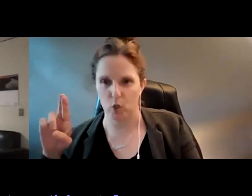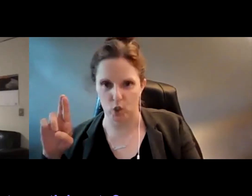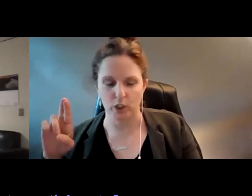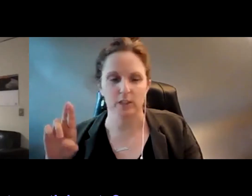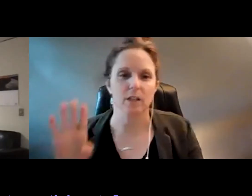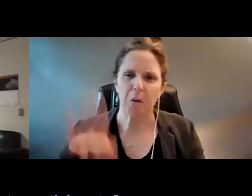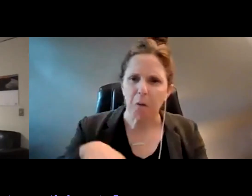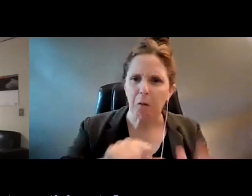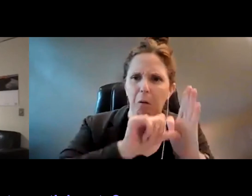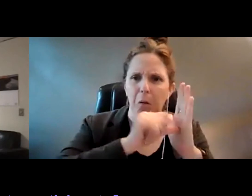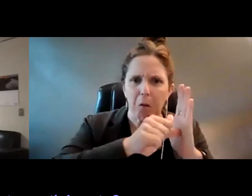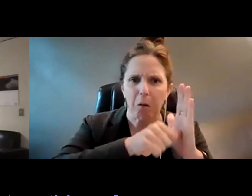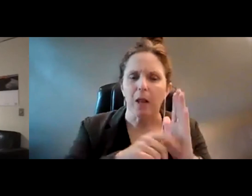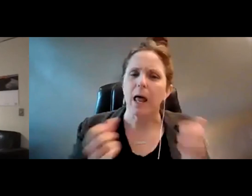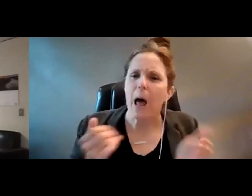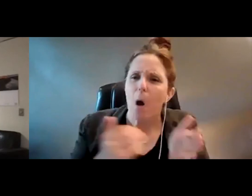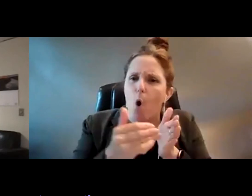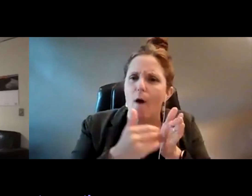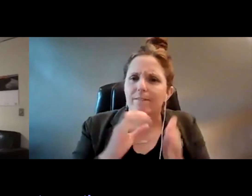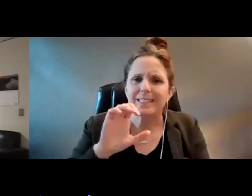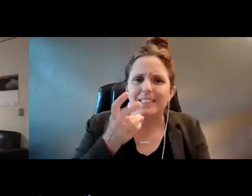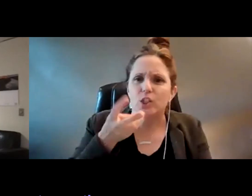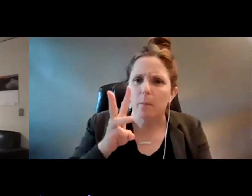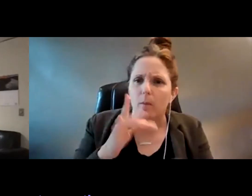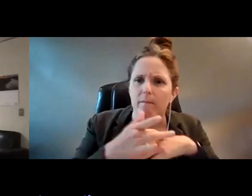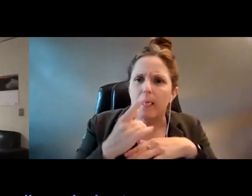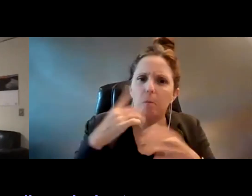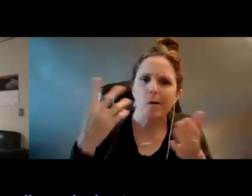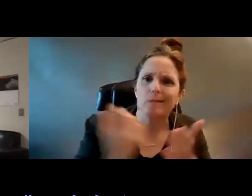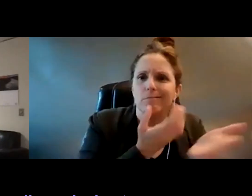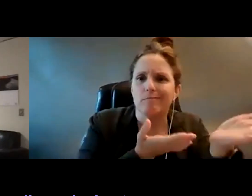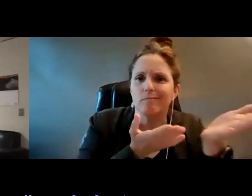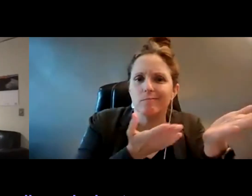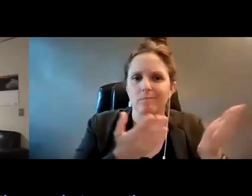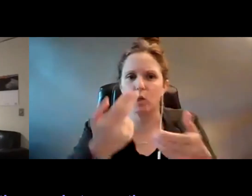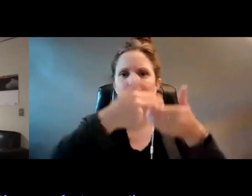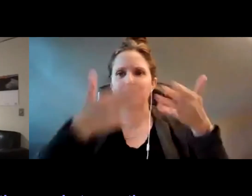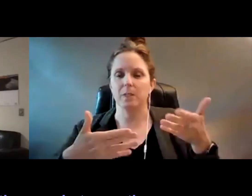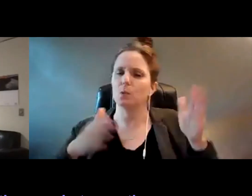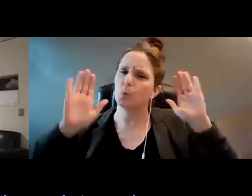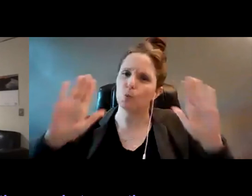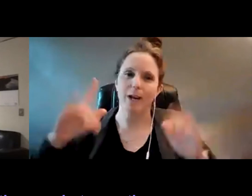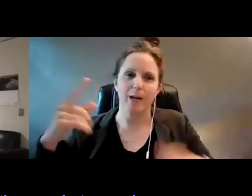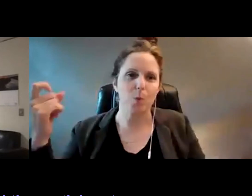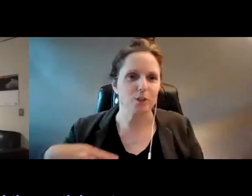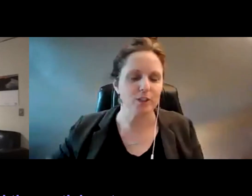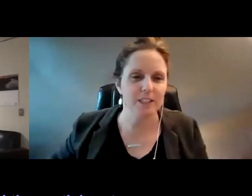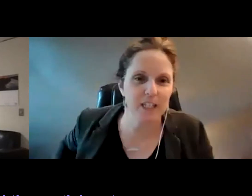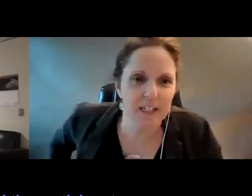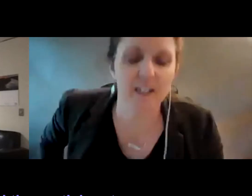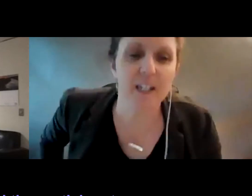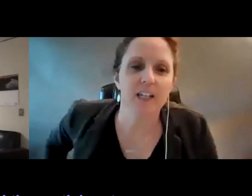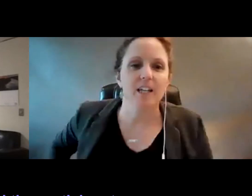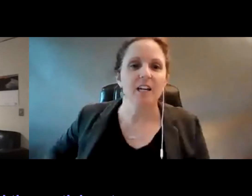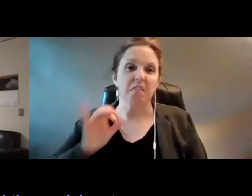Valeria Chambers has a comment and a question. She said, this is so impressive. And how many